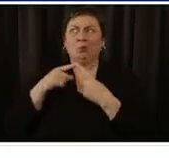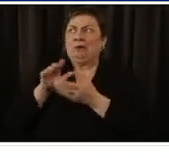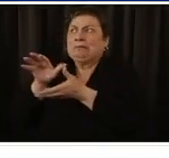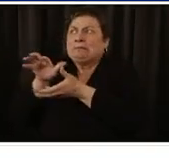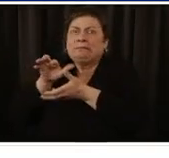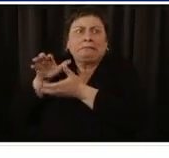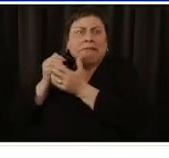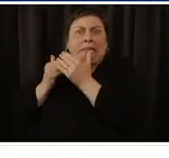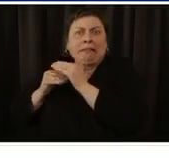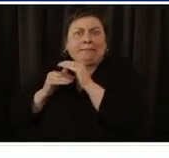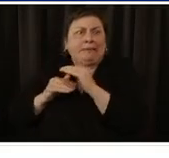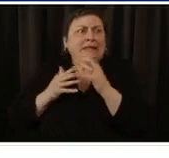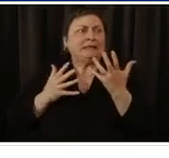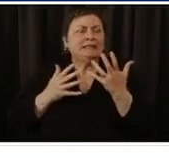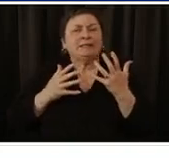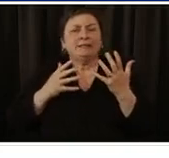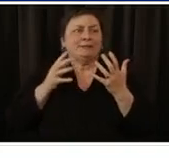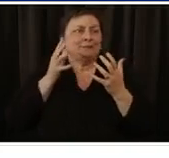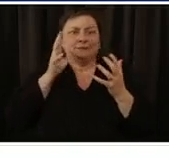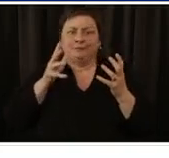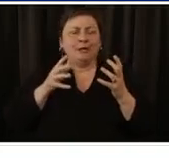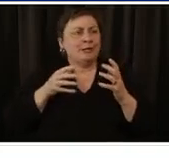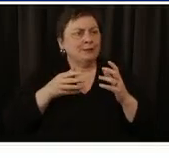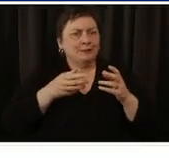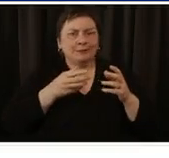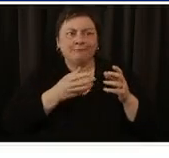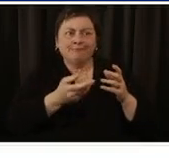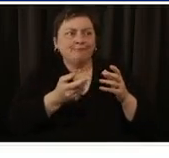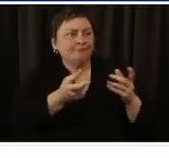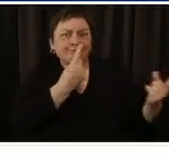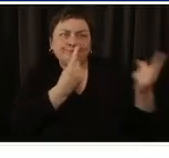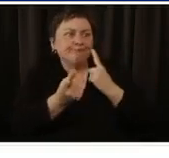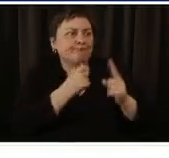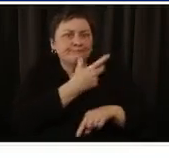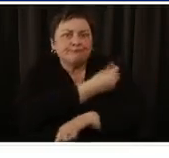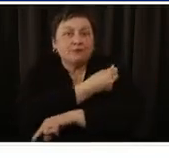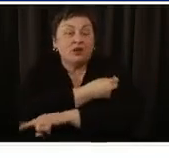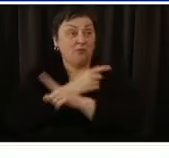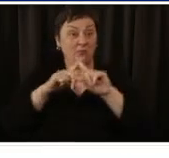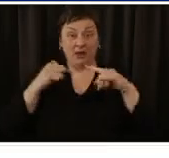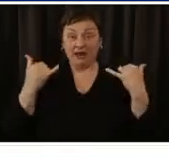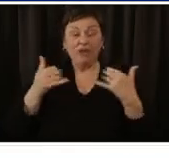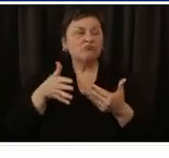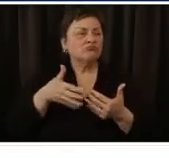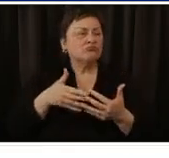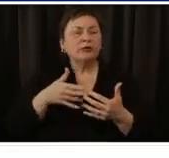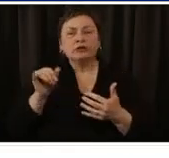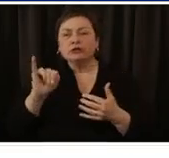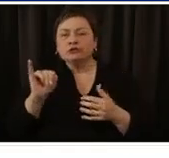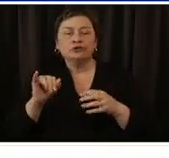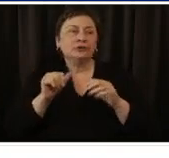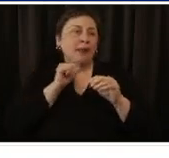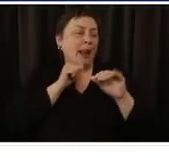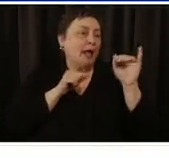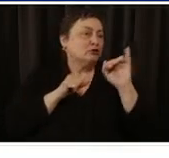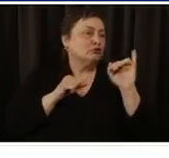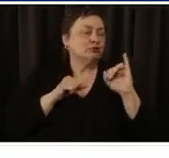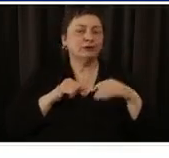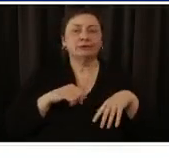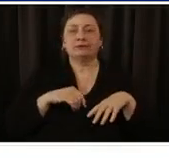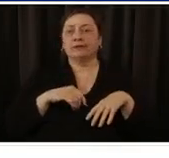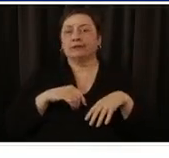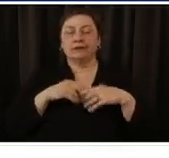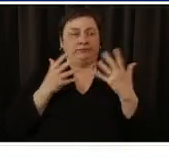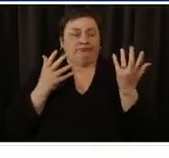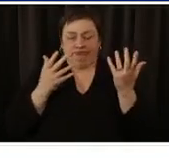done randomly, and then now anybody, both patients, non-patients, in-network, out-of-network, can all set up appointments on their online portal. So thank